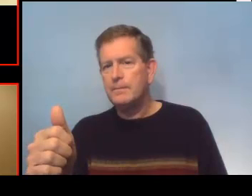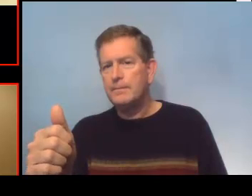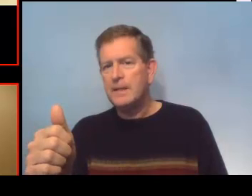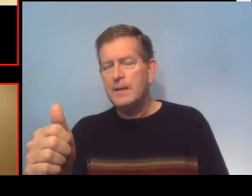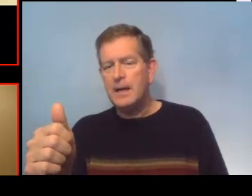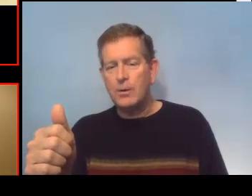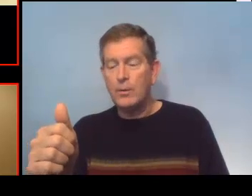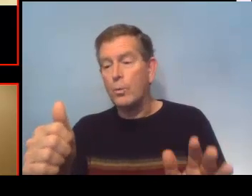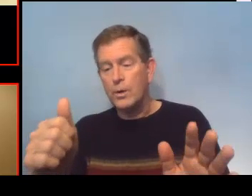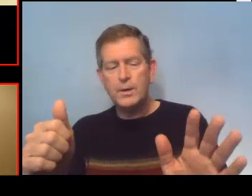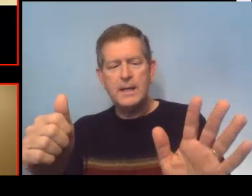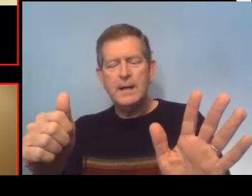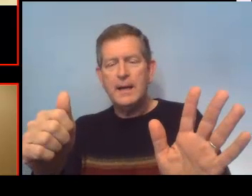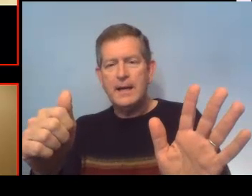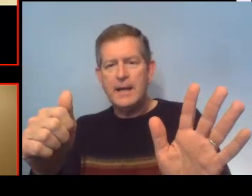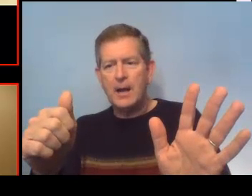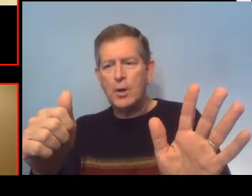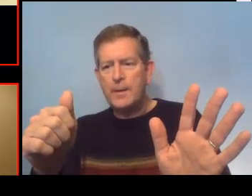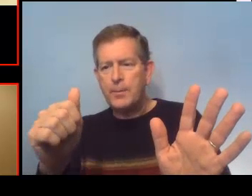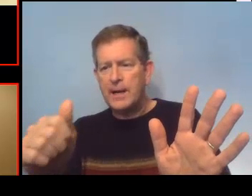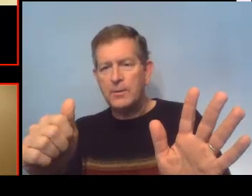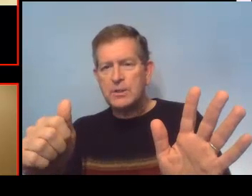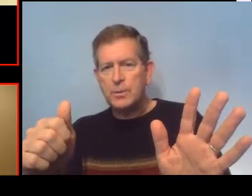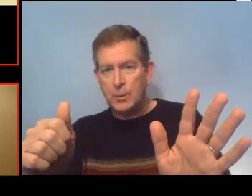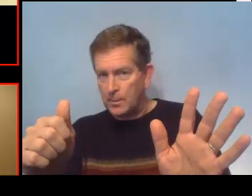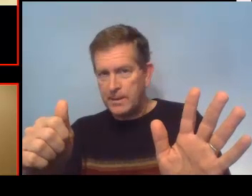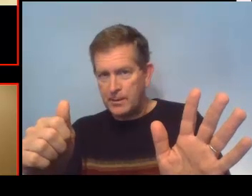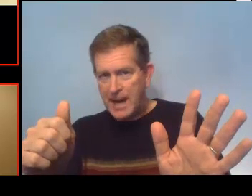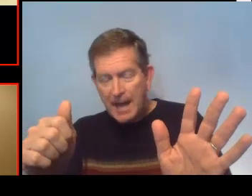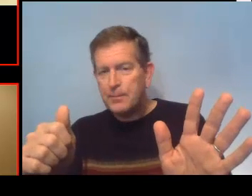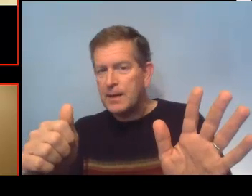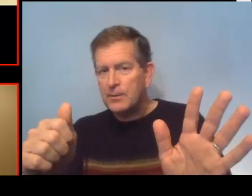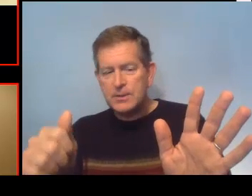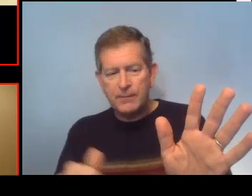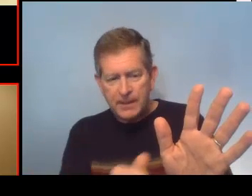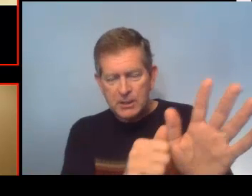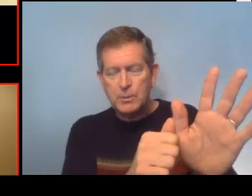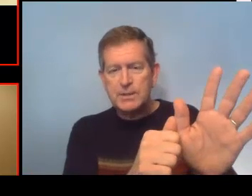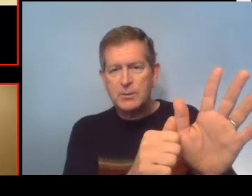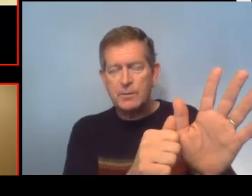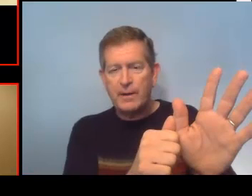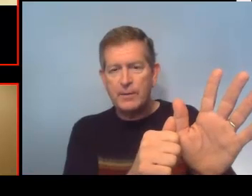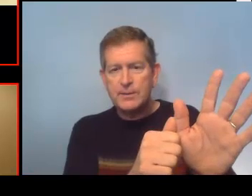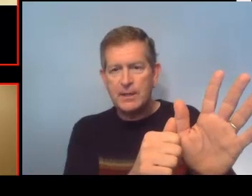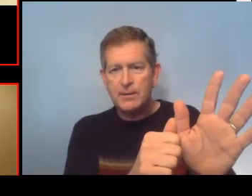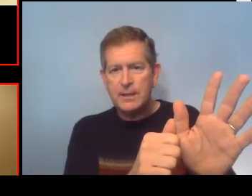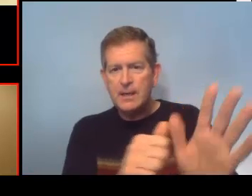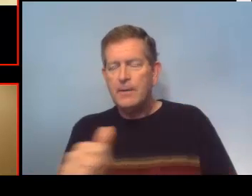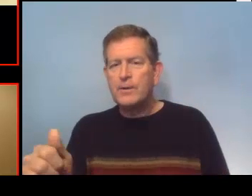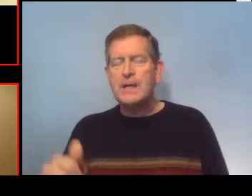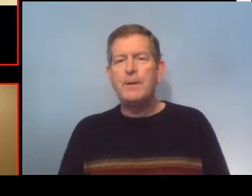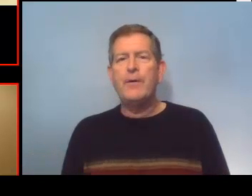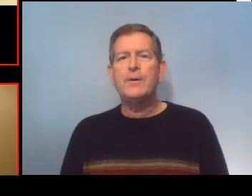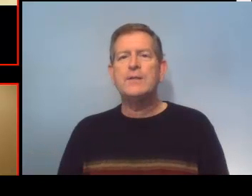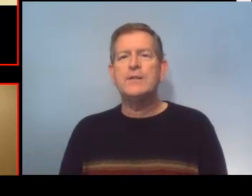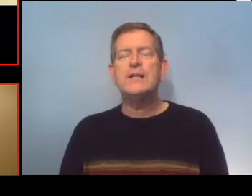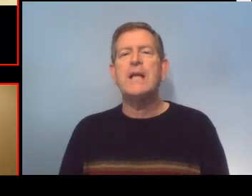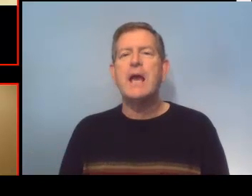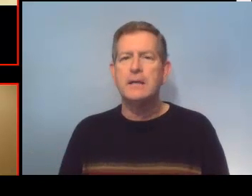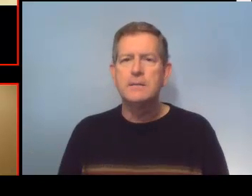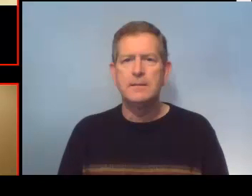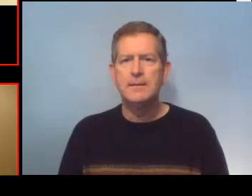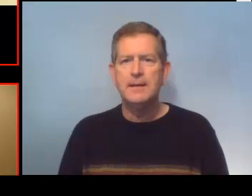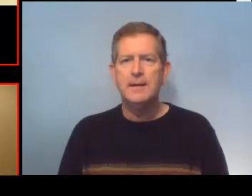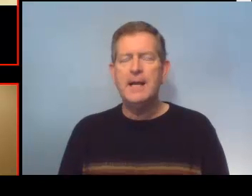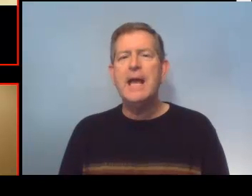noun or a word are going to be pronounced when normally they're not pronounced if the next word starts with a vowel sound. For example, if I want to say